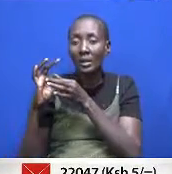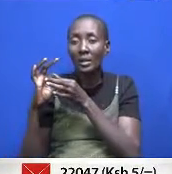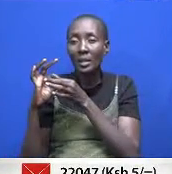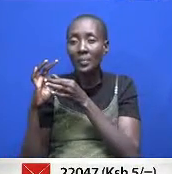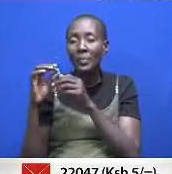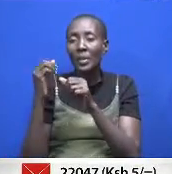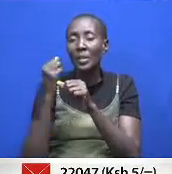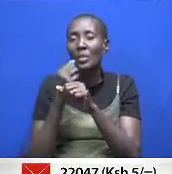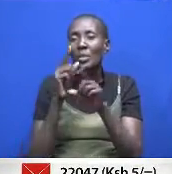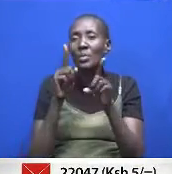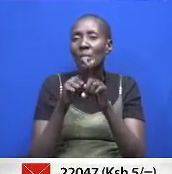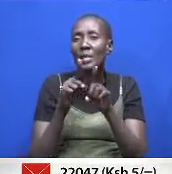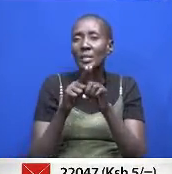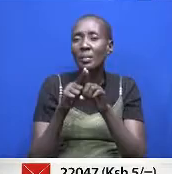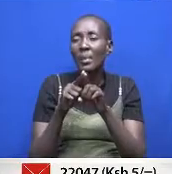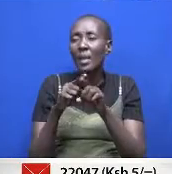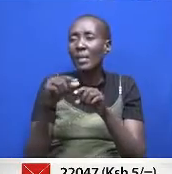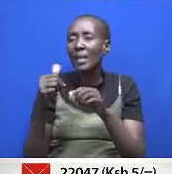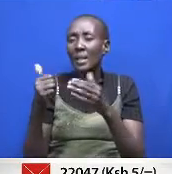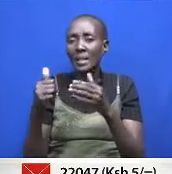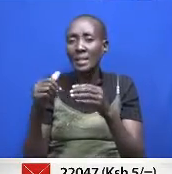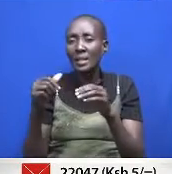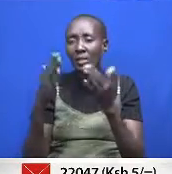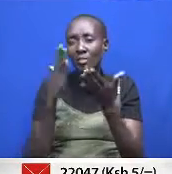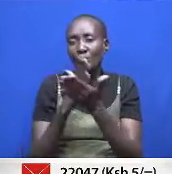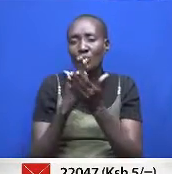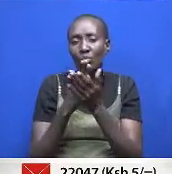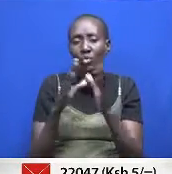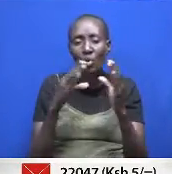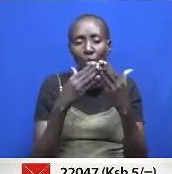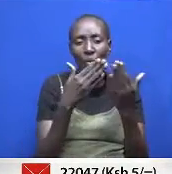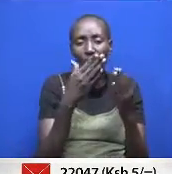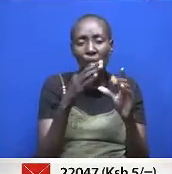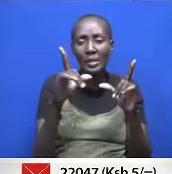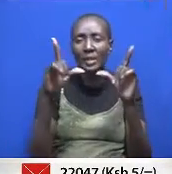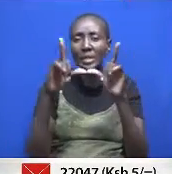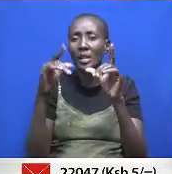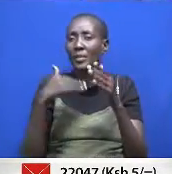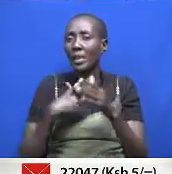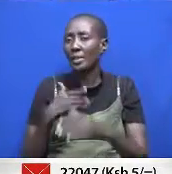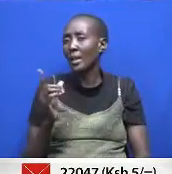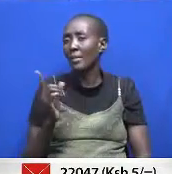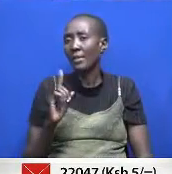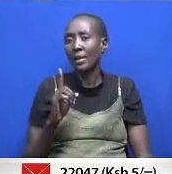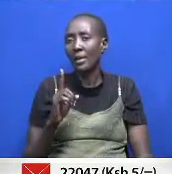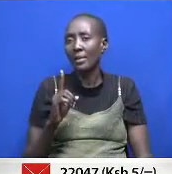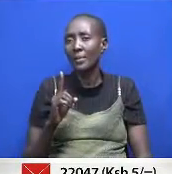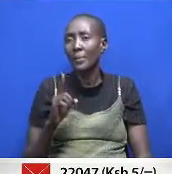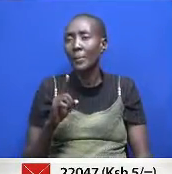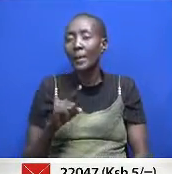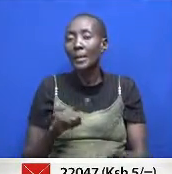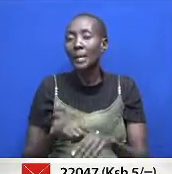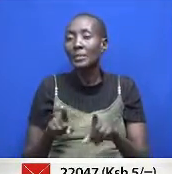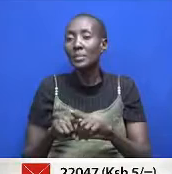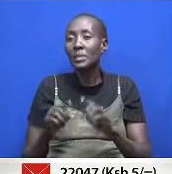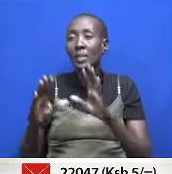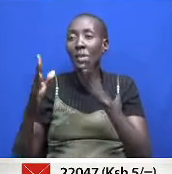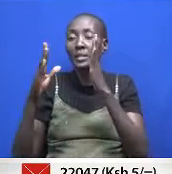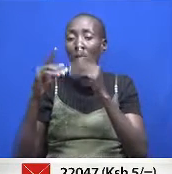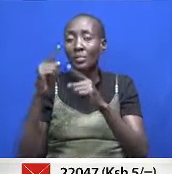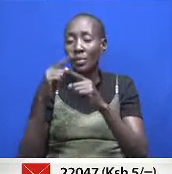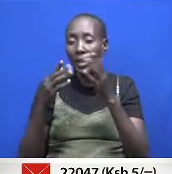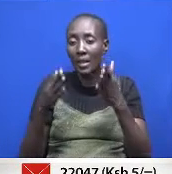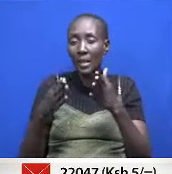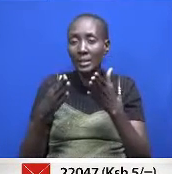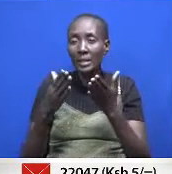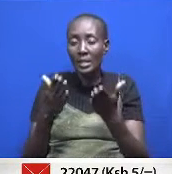so that we can be seen we have a certificate for anti-corruption or anti-bribery. Huku kauli mbiu ya maadhimisho ya mwaka huu yakiwa uboreshaji